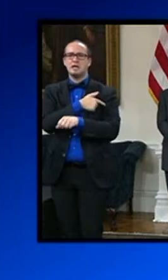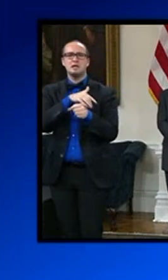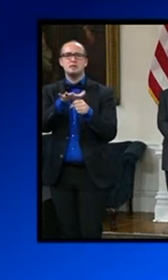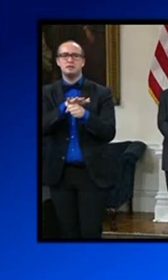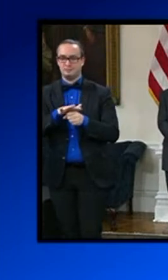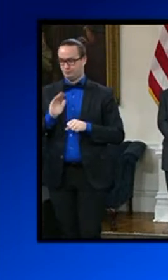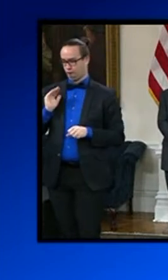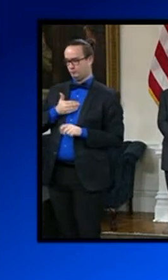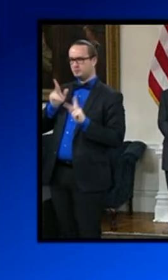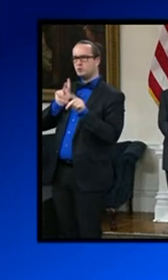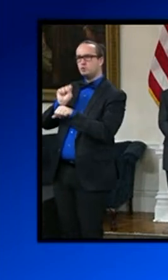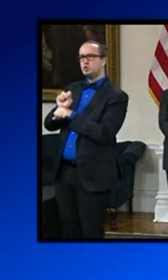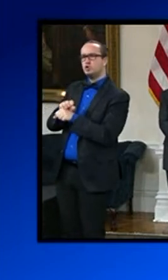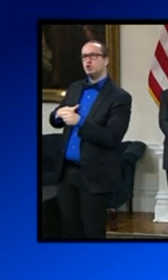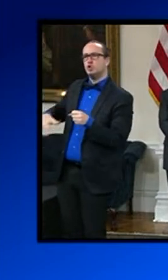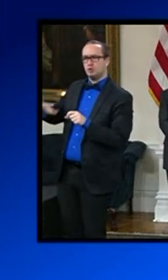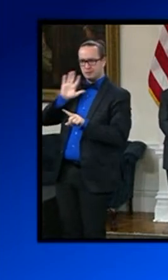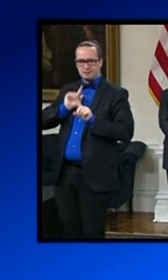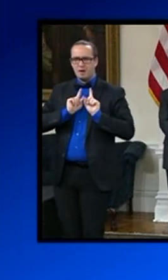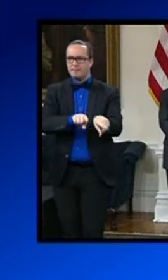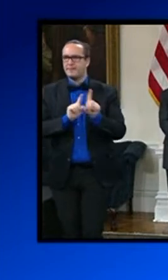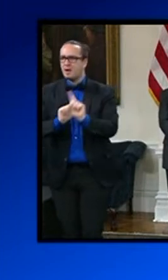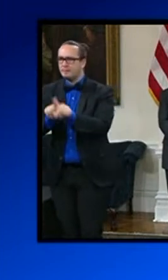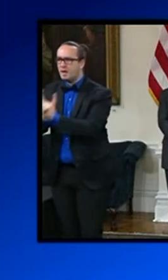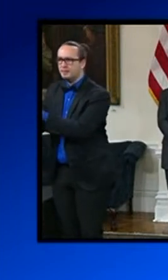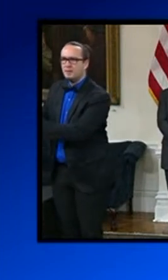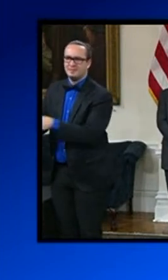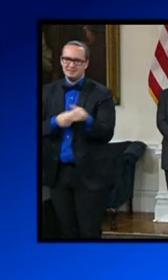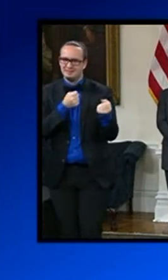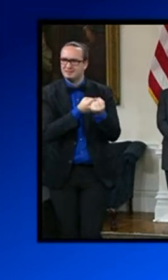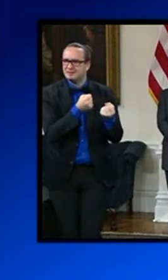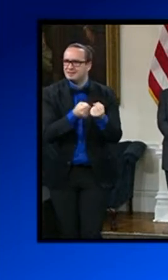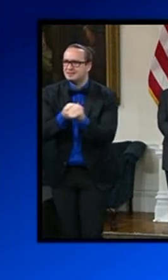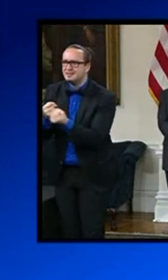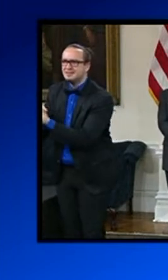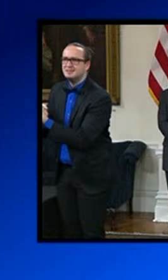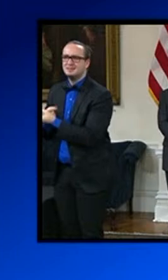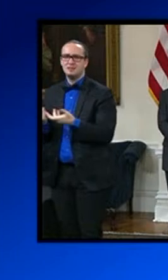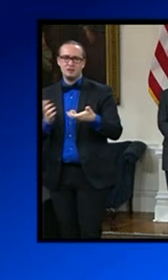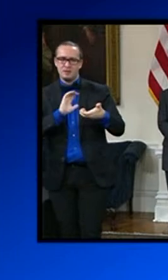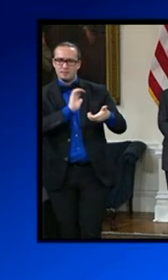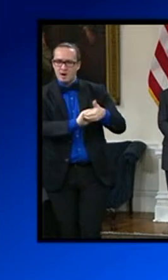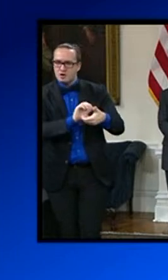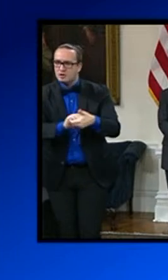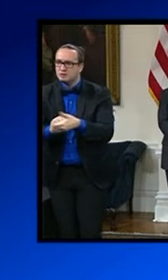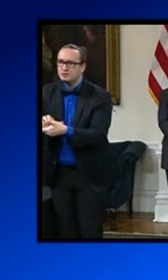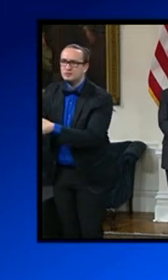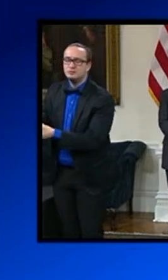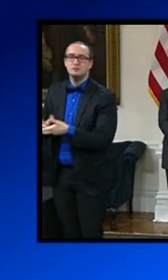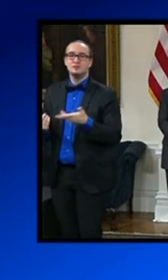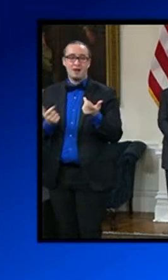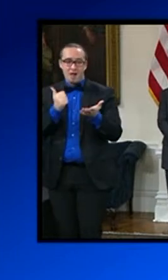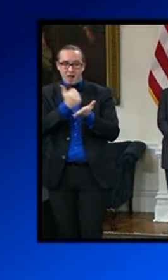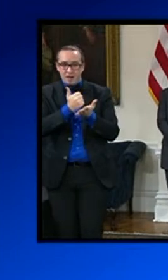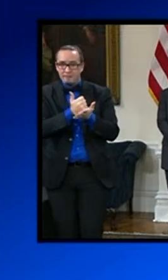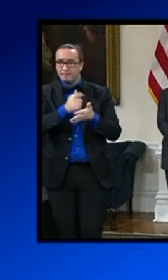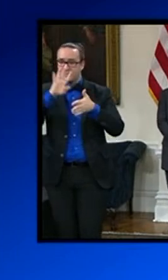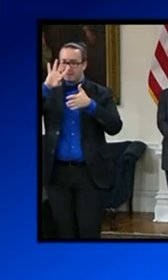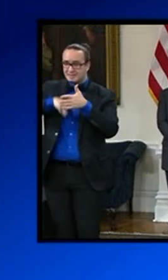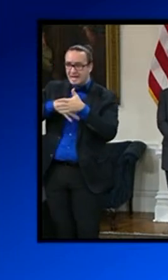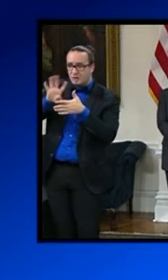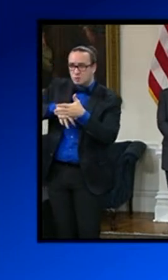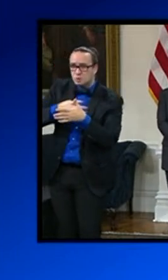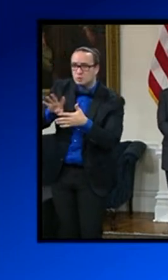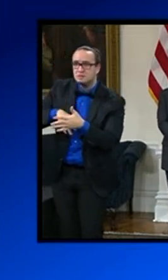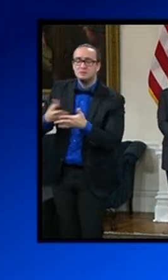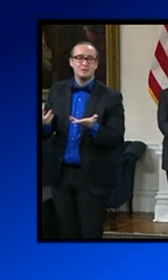schedule, provide oversight on the day of the event, and to be available to assist as needed. The system allows us as a task force to